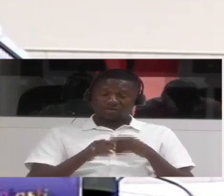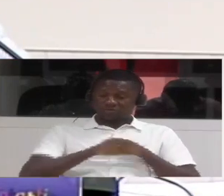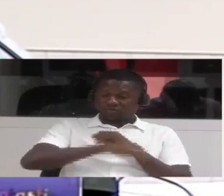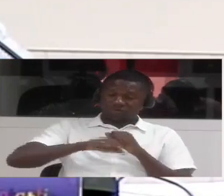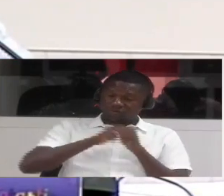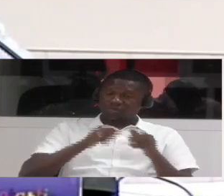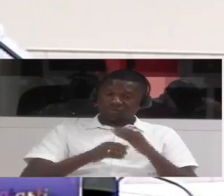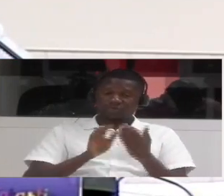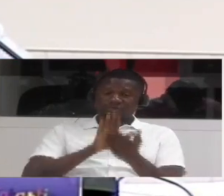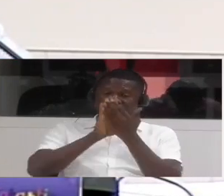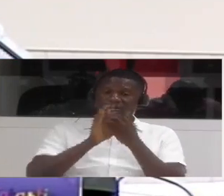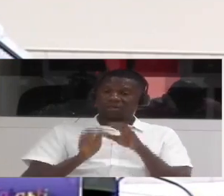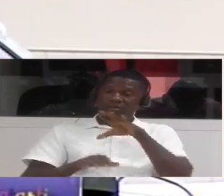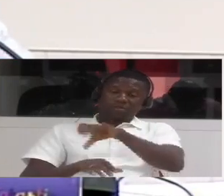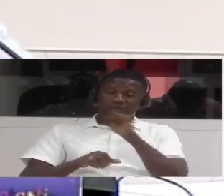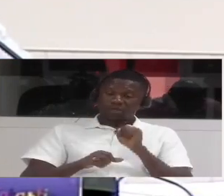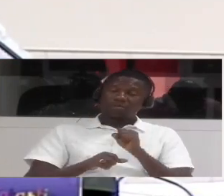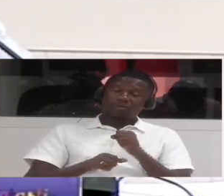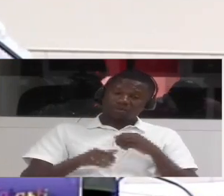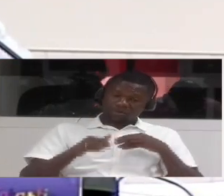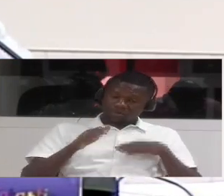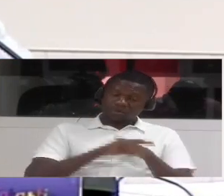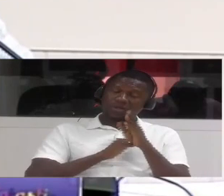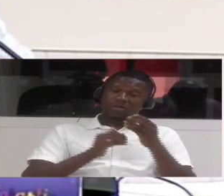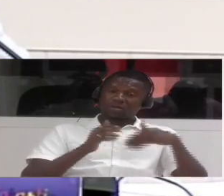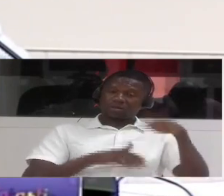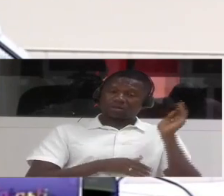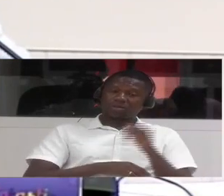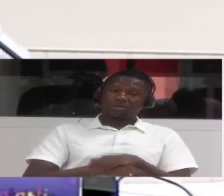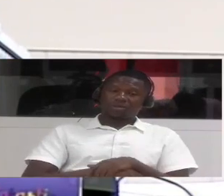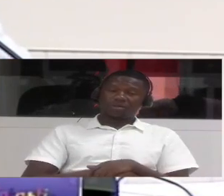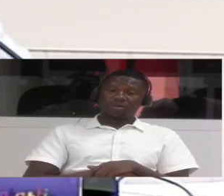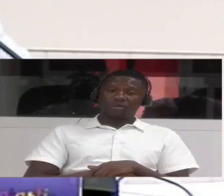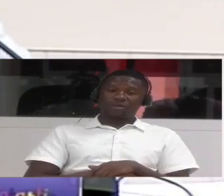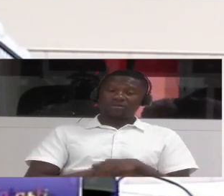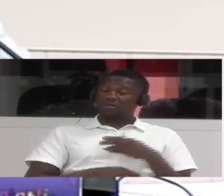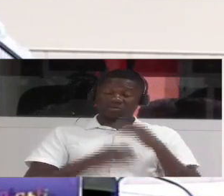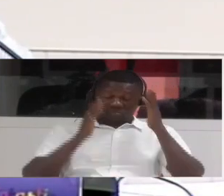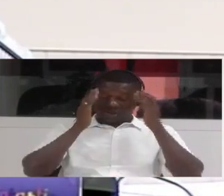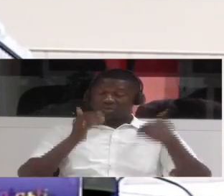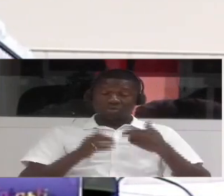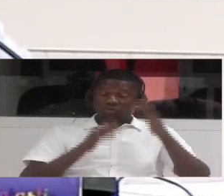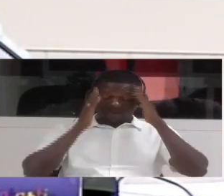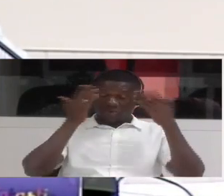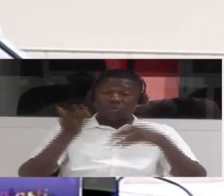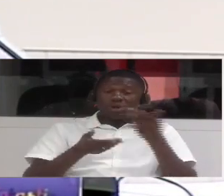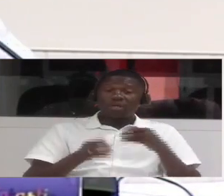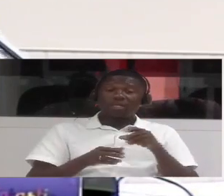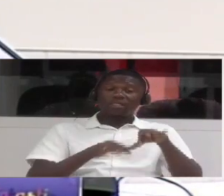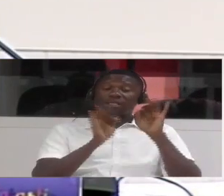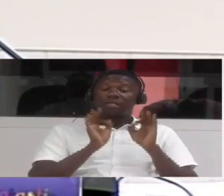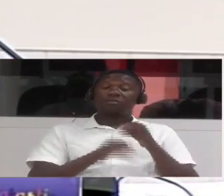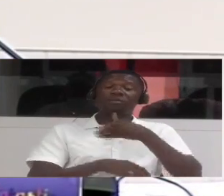pulled over in front of him, and they just picked him secretly like that, and they denied knowing his whereabouts. And this was the time